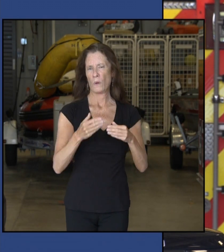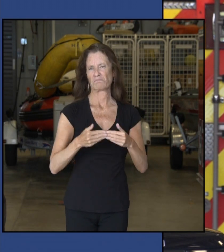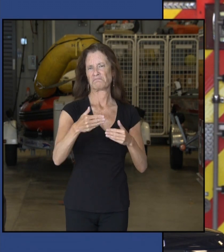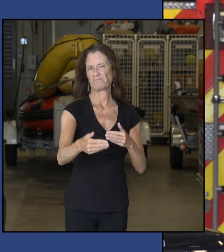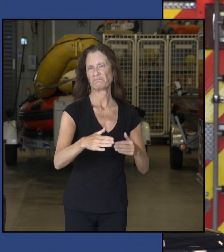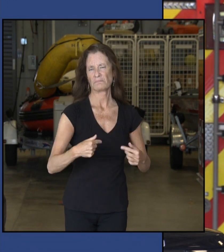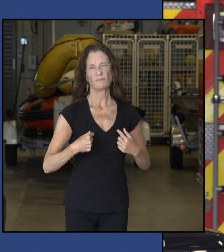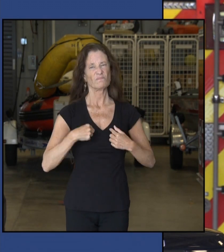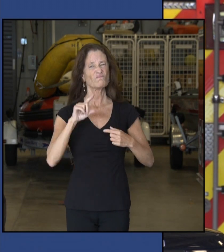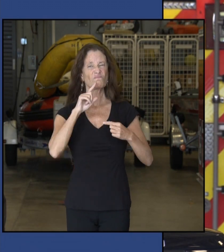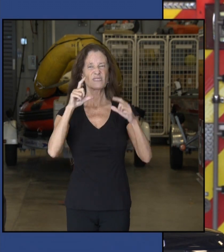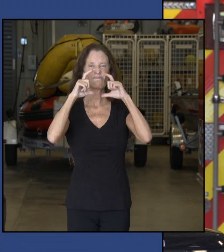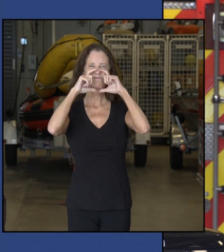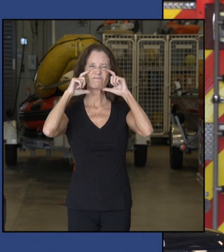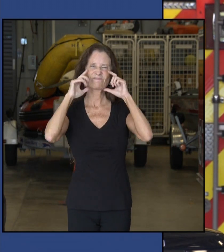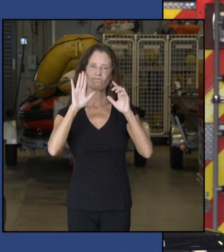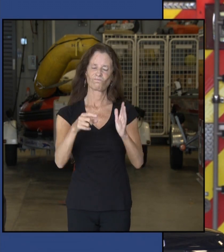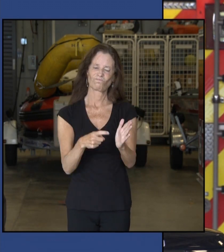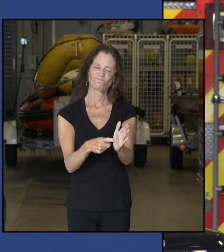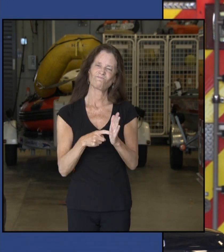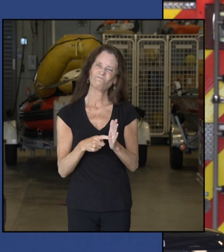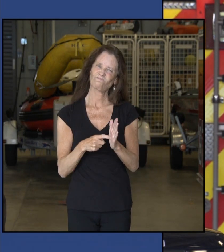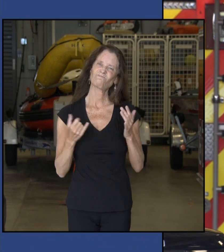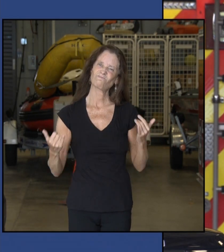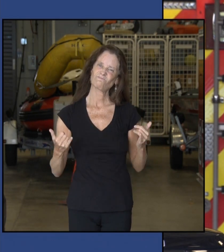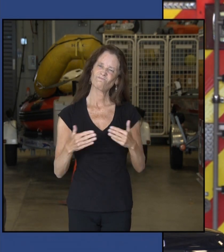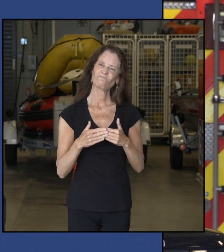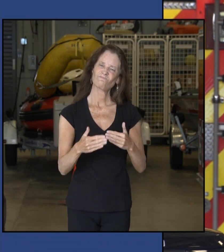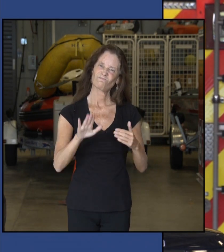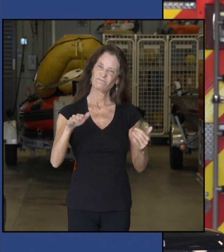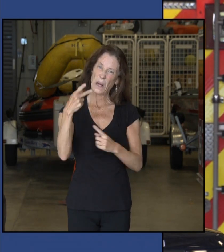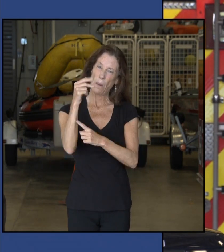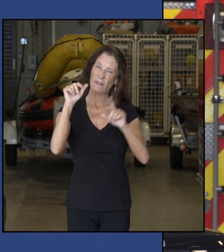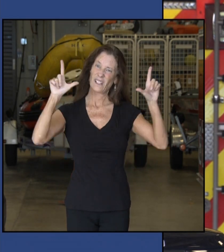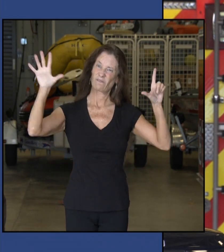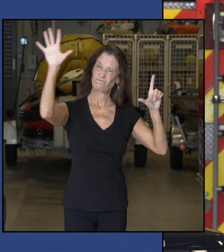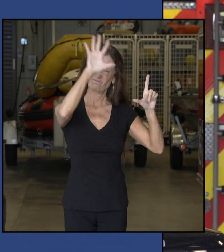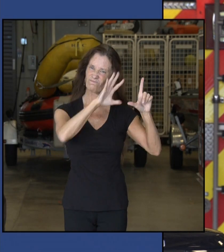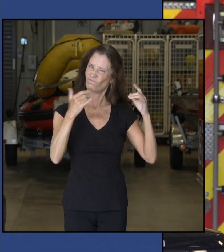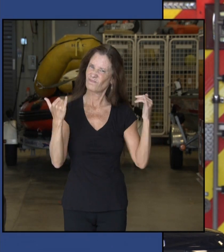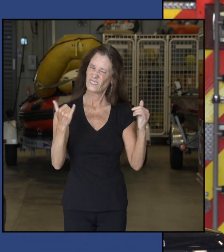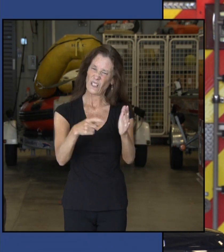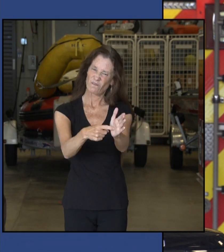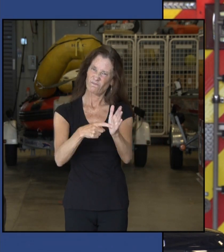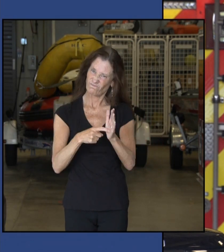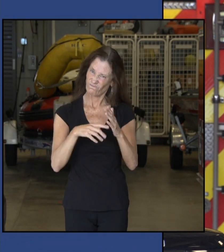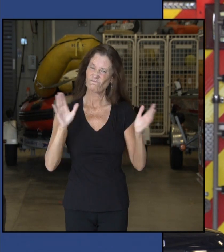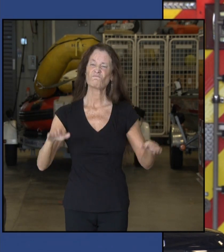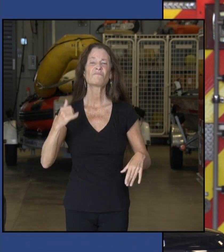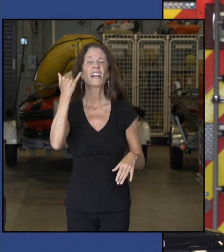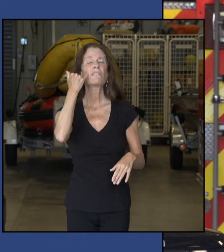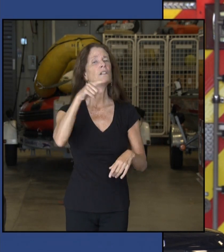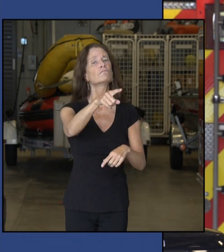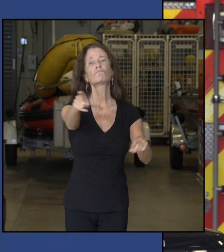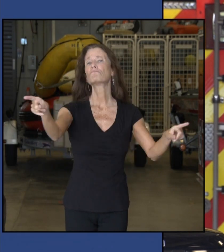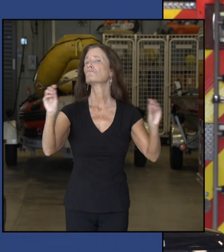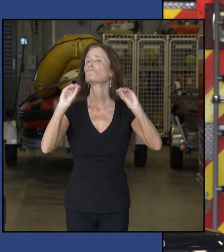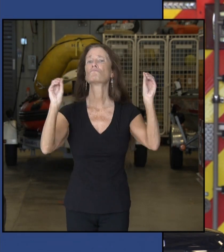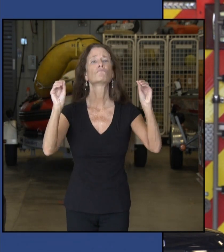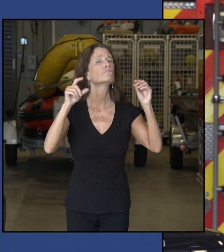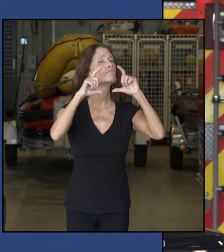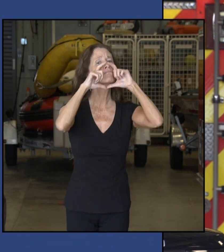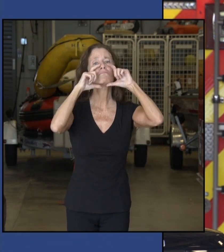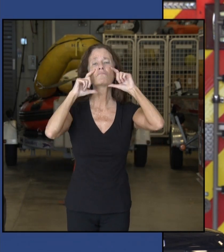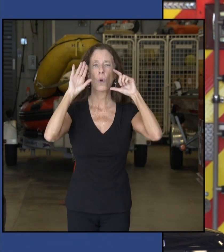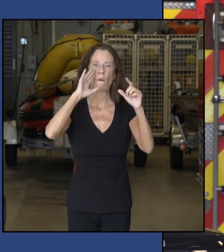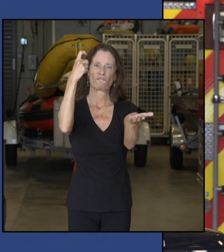mandatory. These orders do give us the ability to cite folks who aren't taking this precaution, if that's what it's going to take to